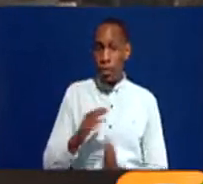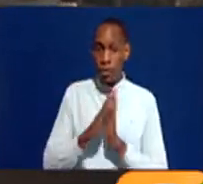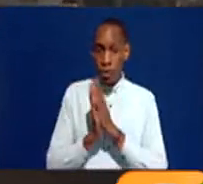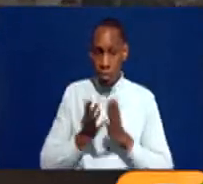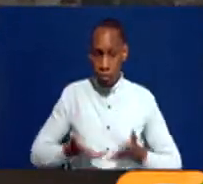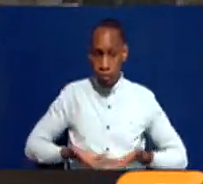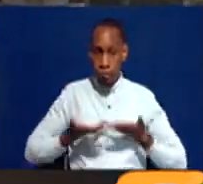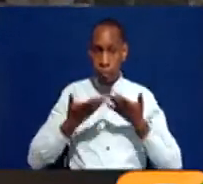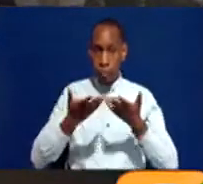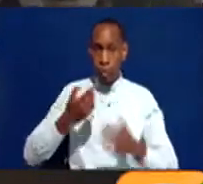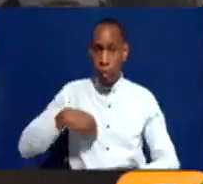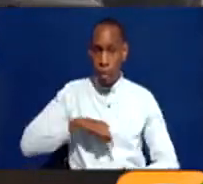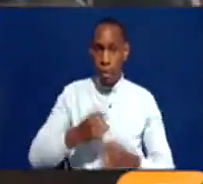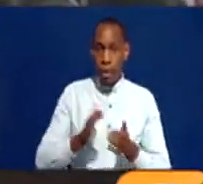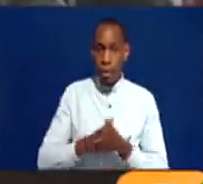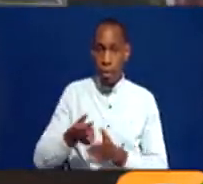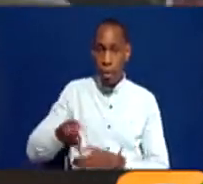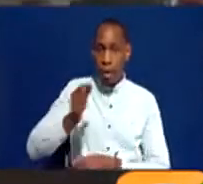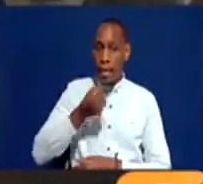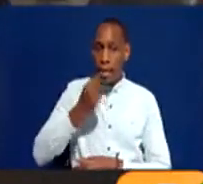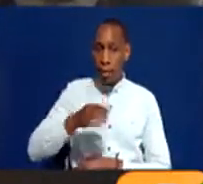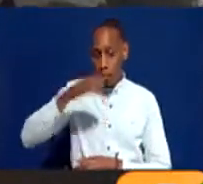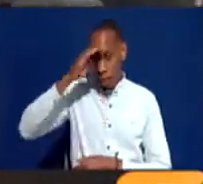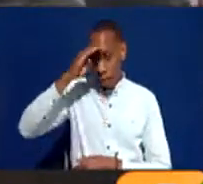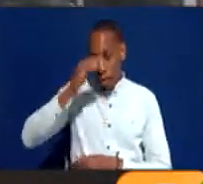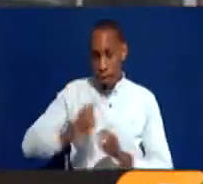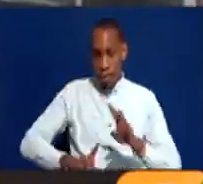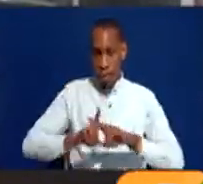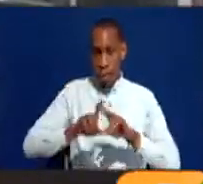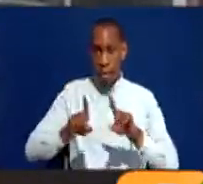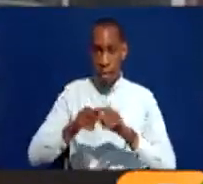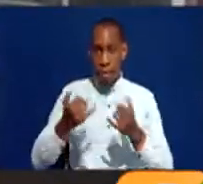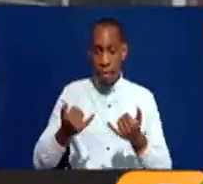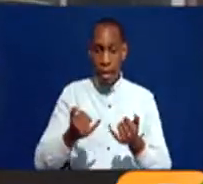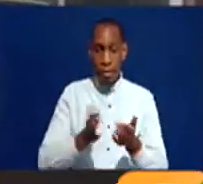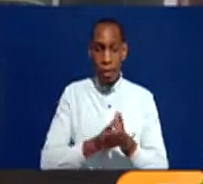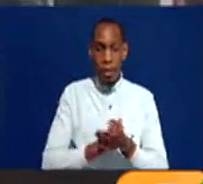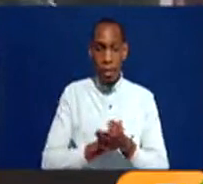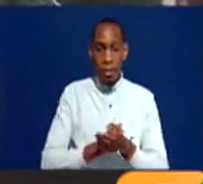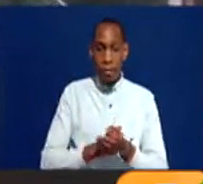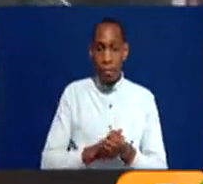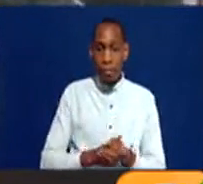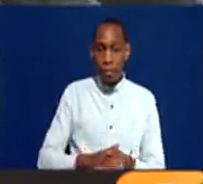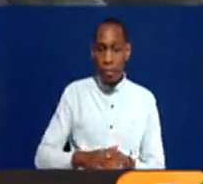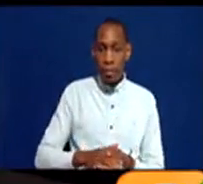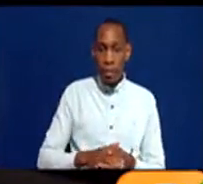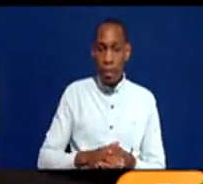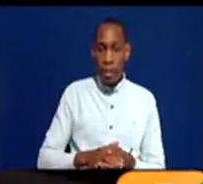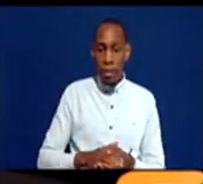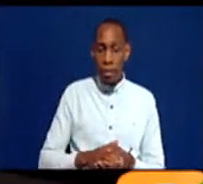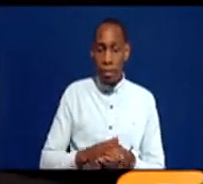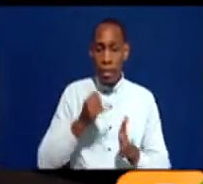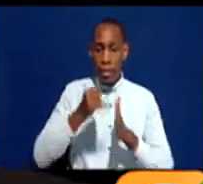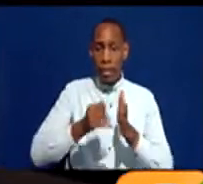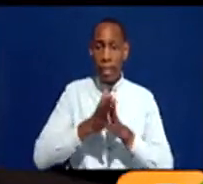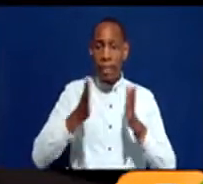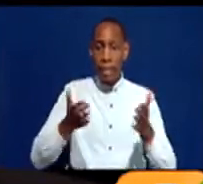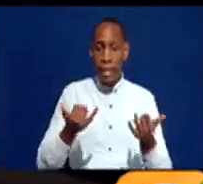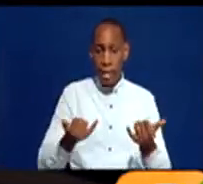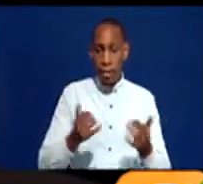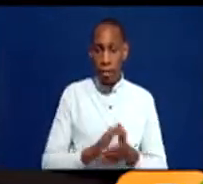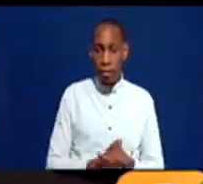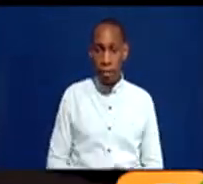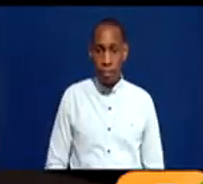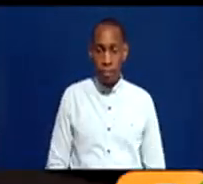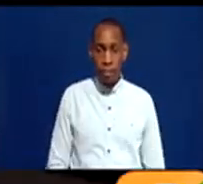to us how the drink spiking business emerged and has grown to become a multi-million shilling industry. E deal,